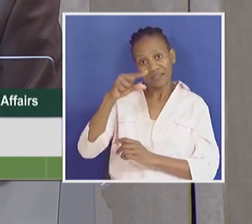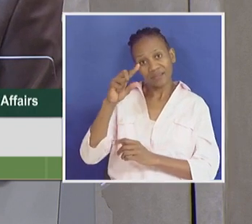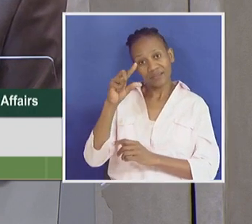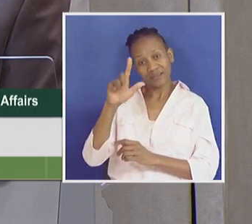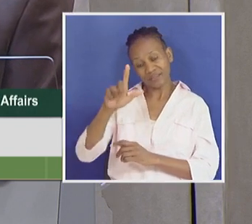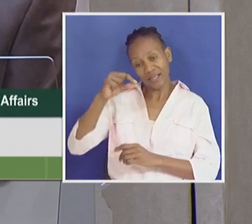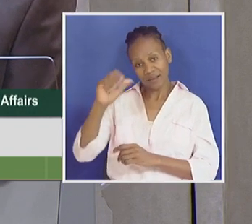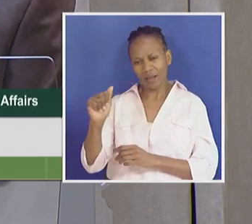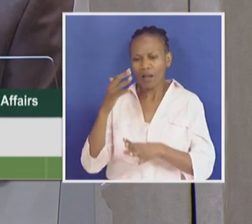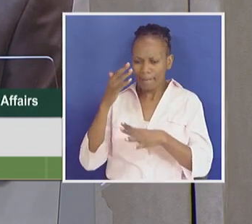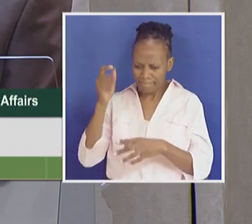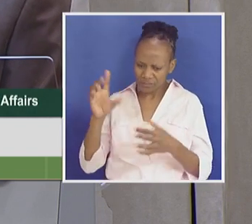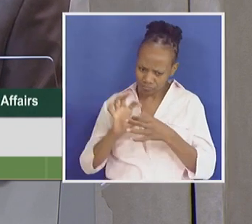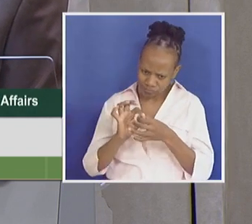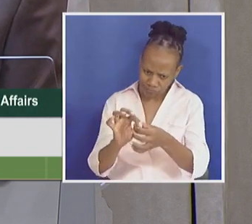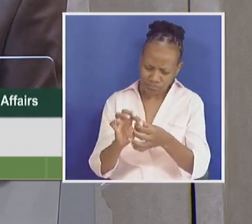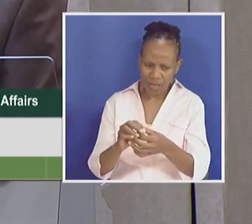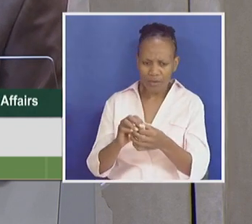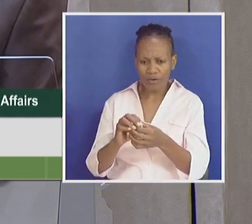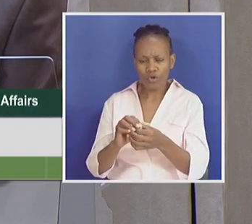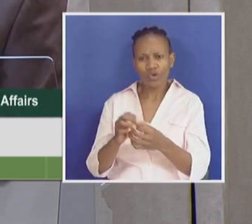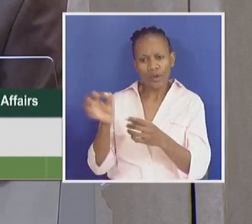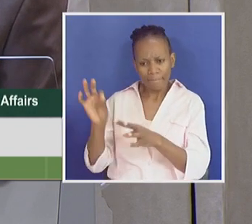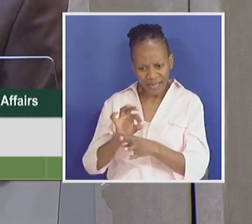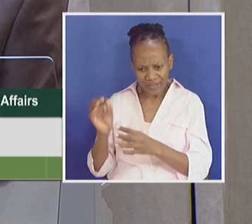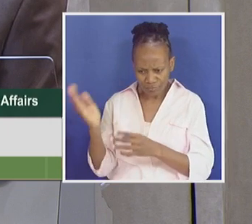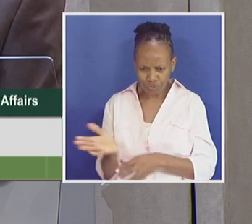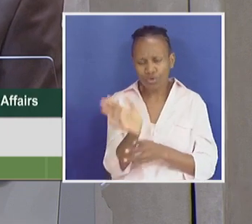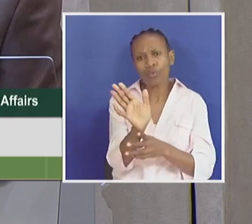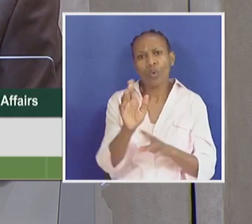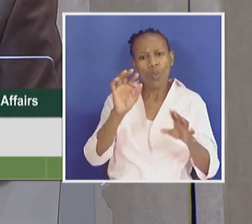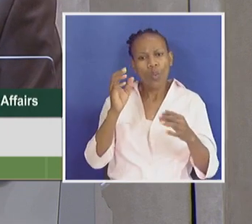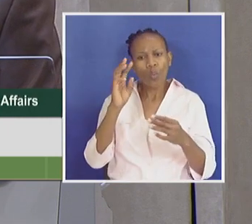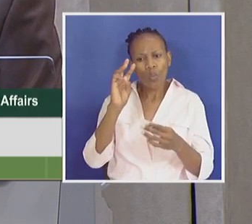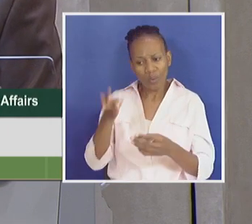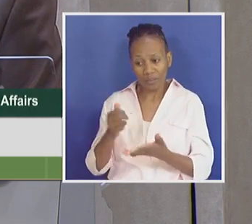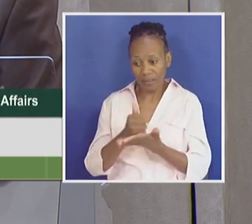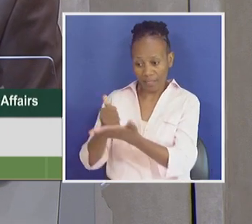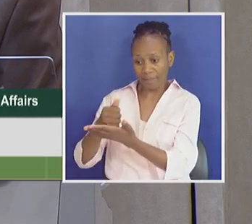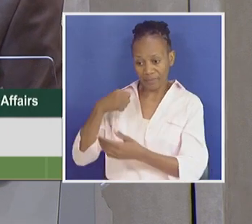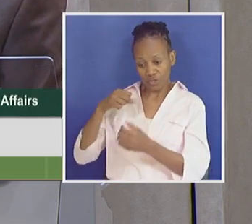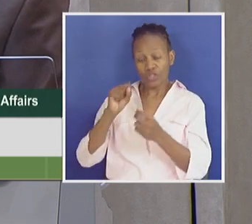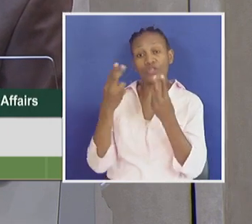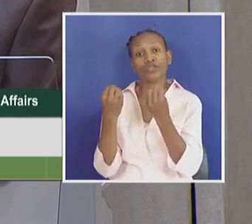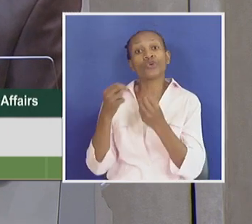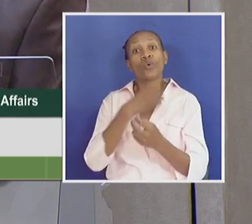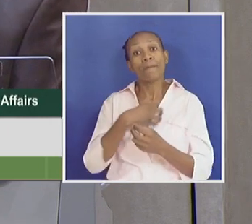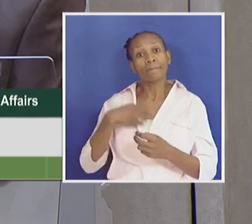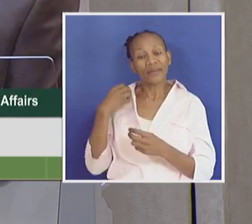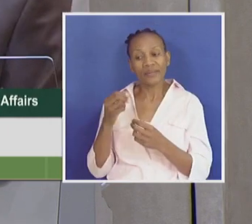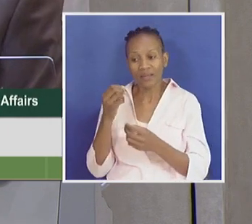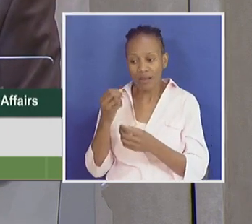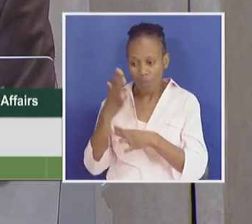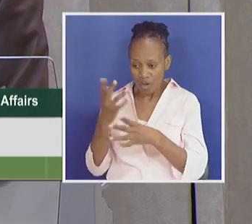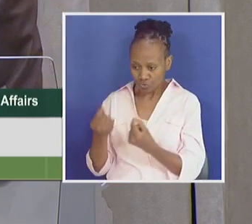government sector, should also come up with a program of capacity building for the councillors that will be elected just after the elections. That